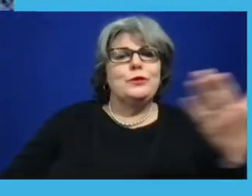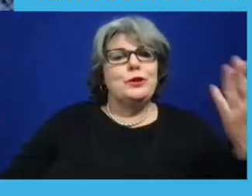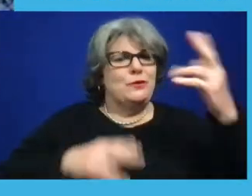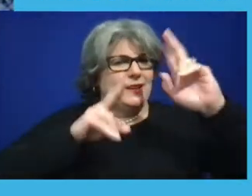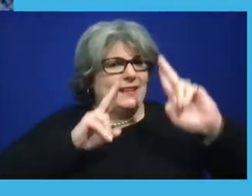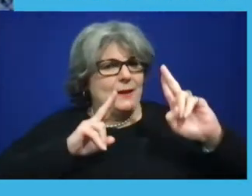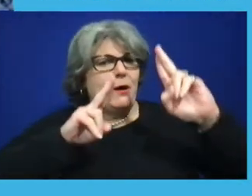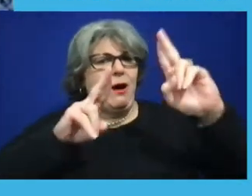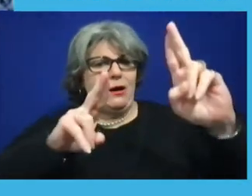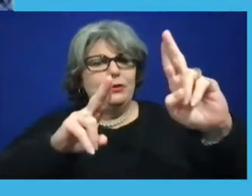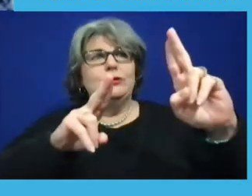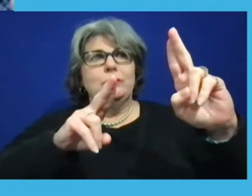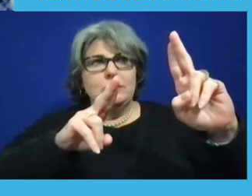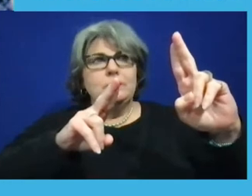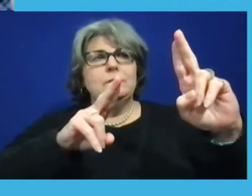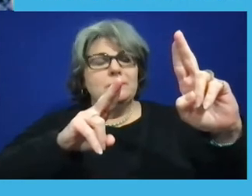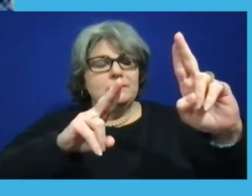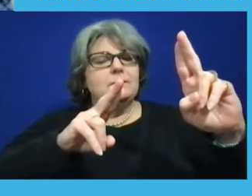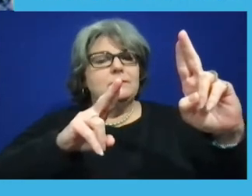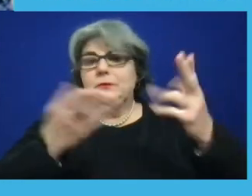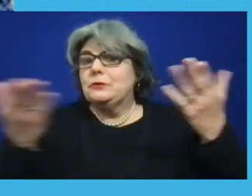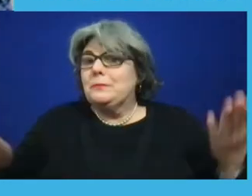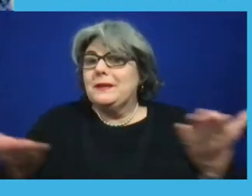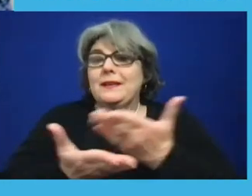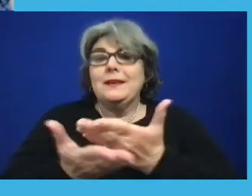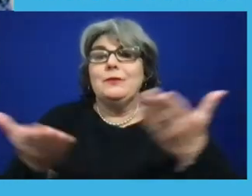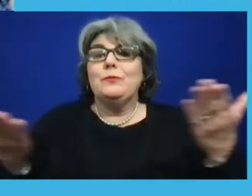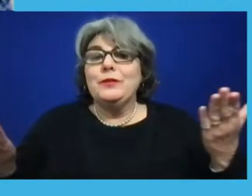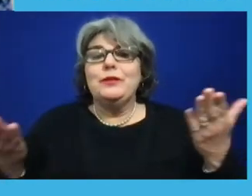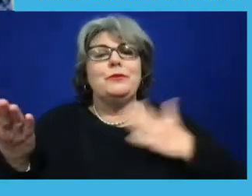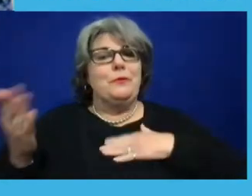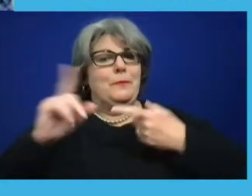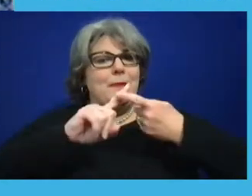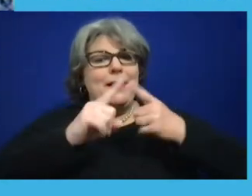I'm honored to be here with you, and I'm so deeply honored